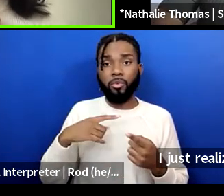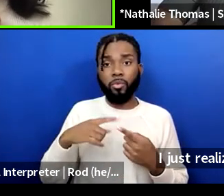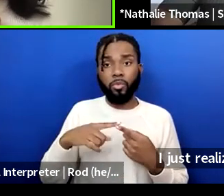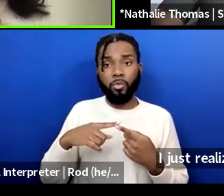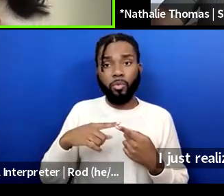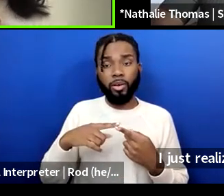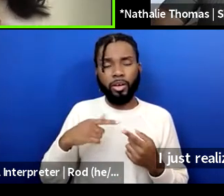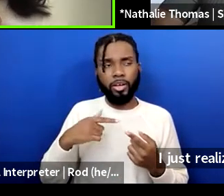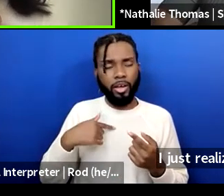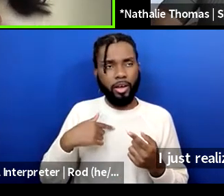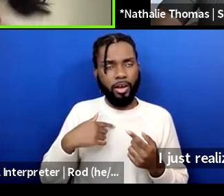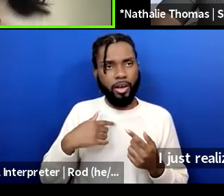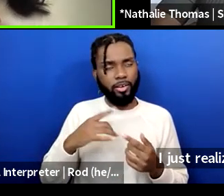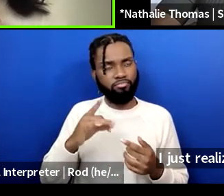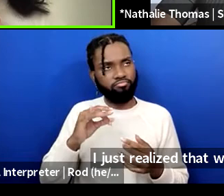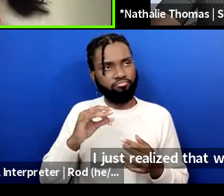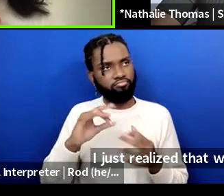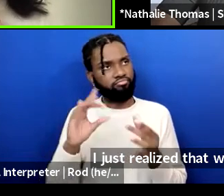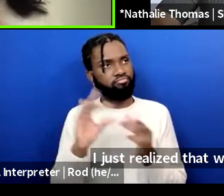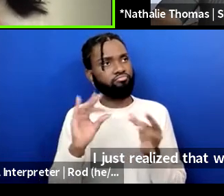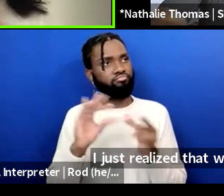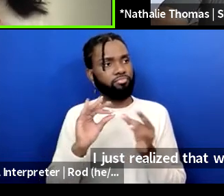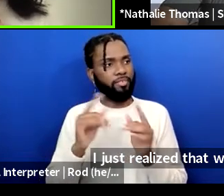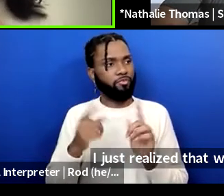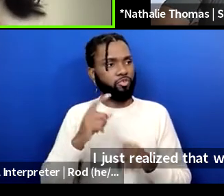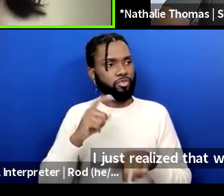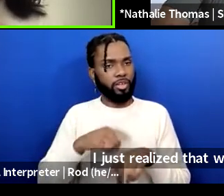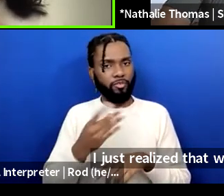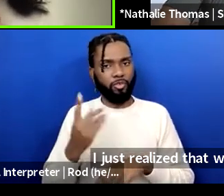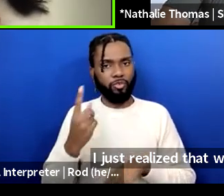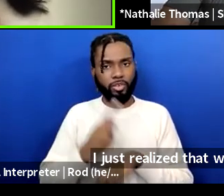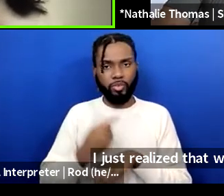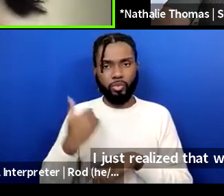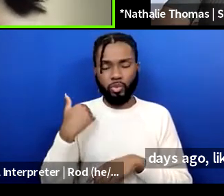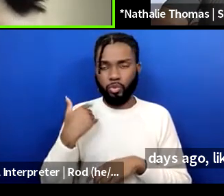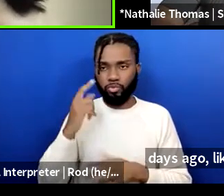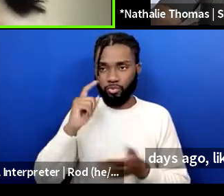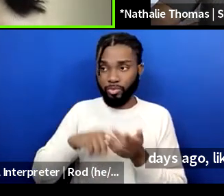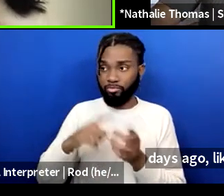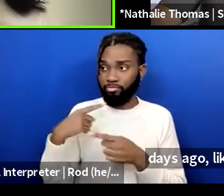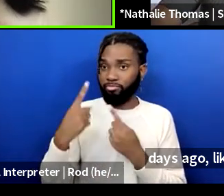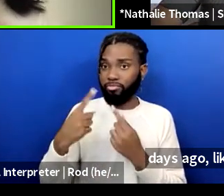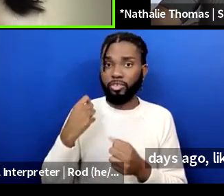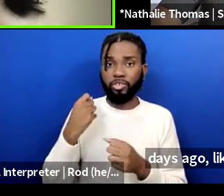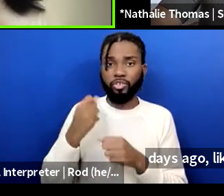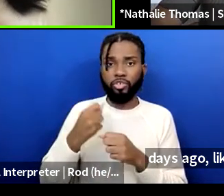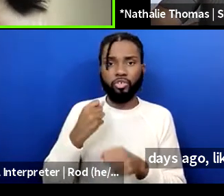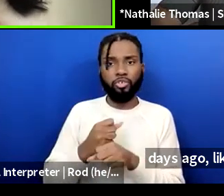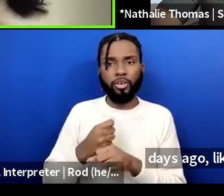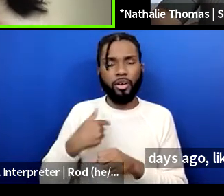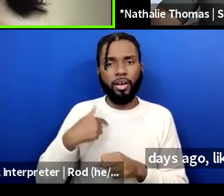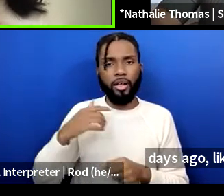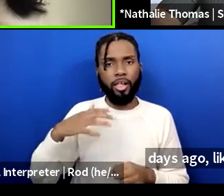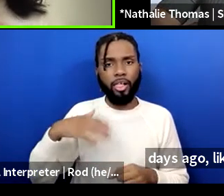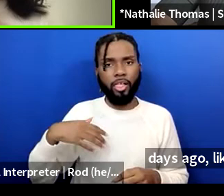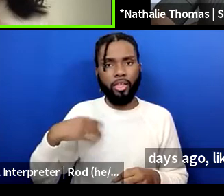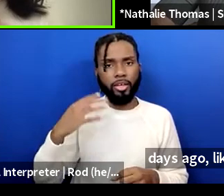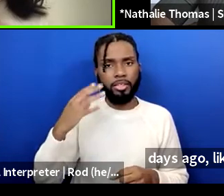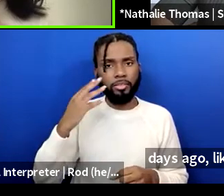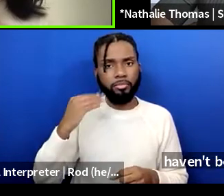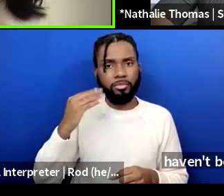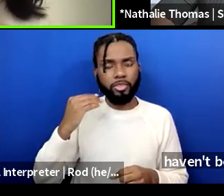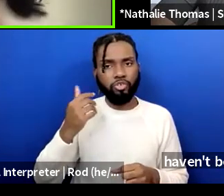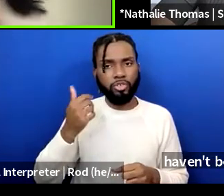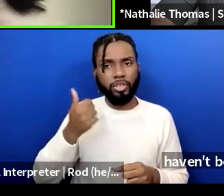loud a few days ago, like for the past year, I haven't been faced with any